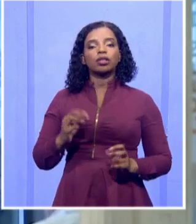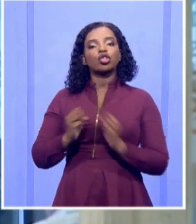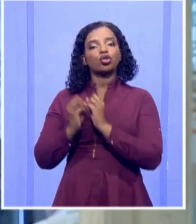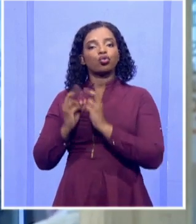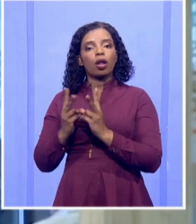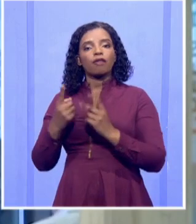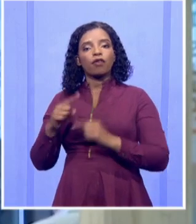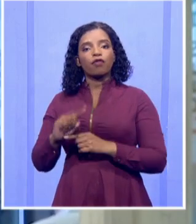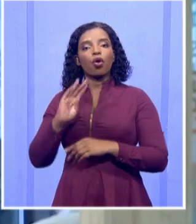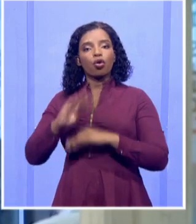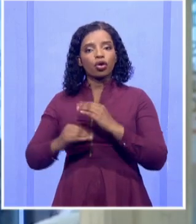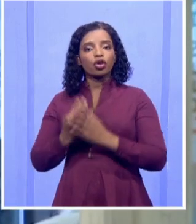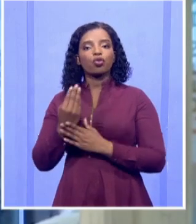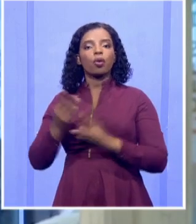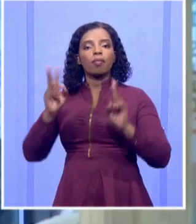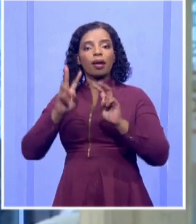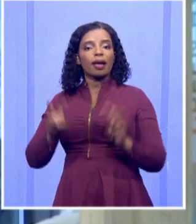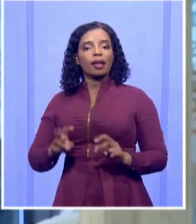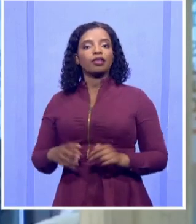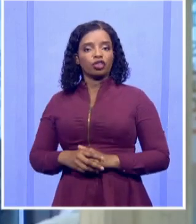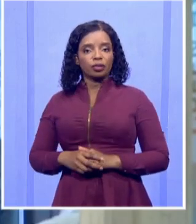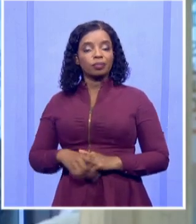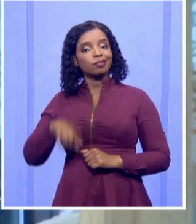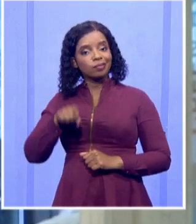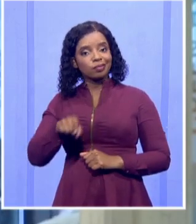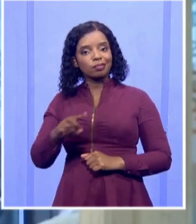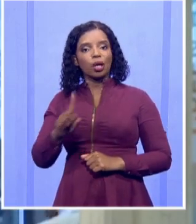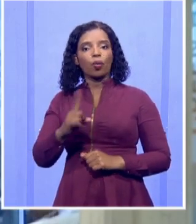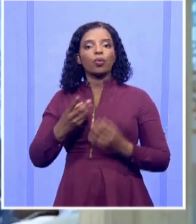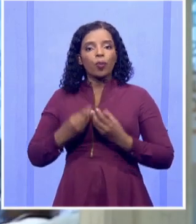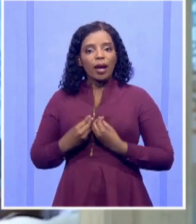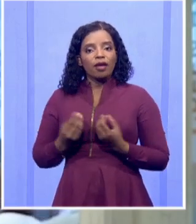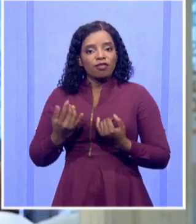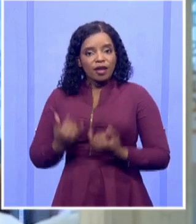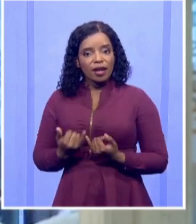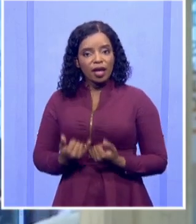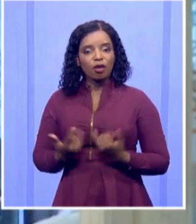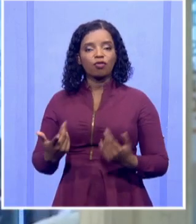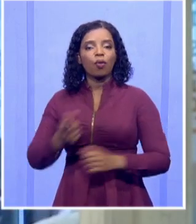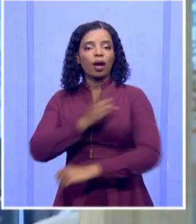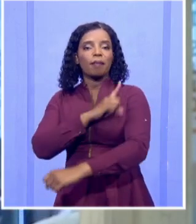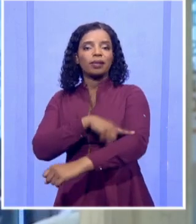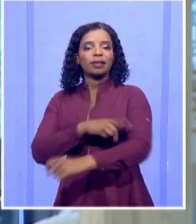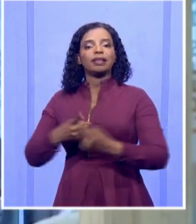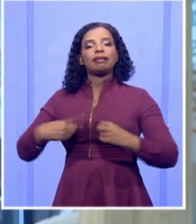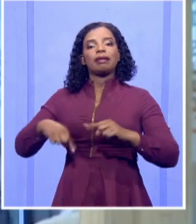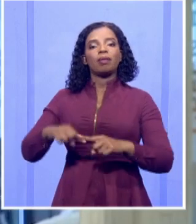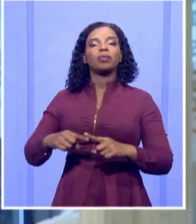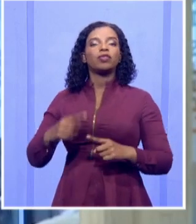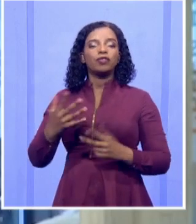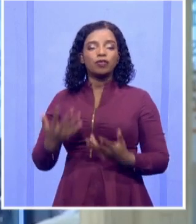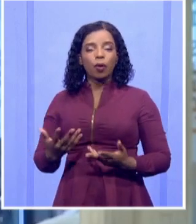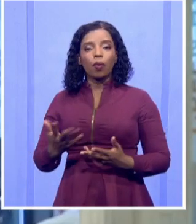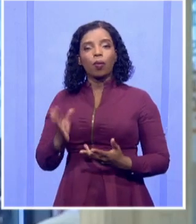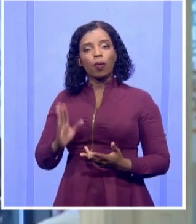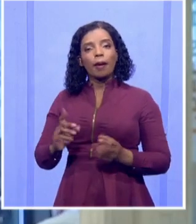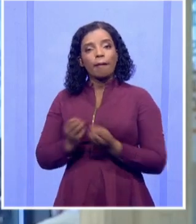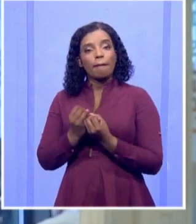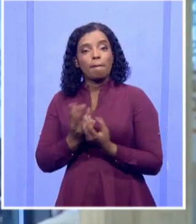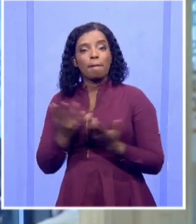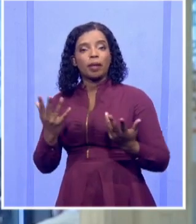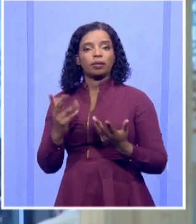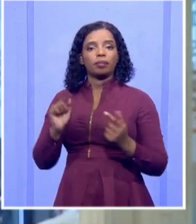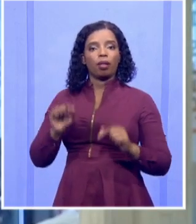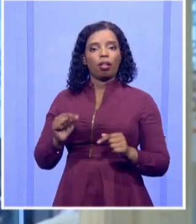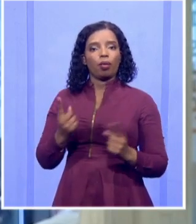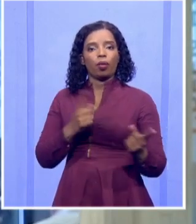power it. That's double what we have as installed renewable capacity over the multiple bid windows that we've been running for more